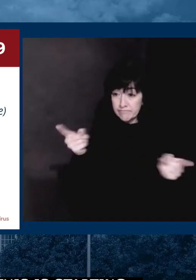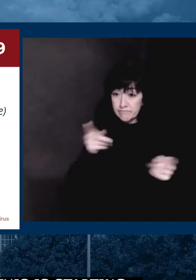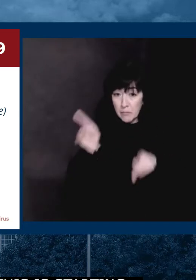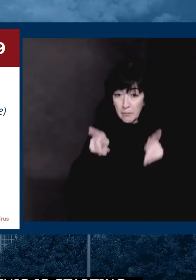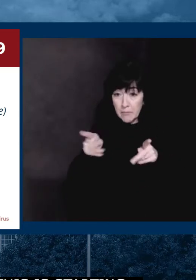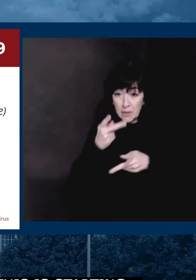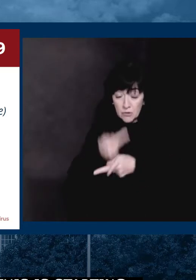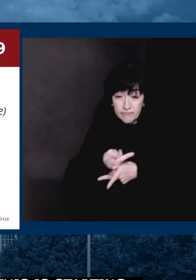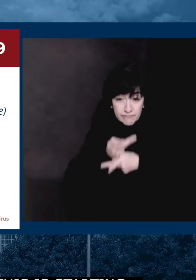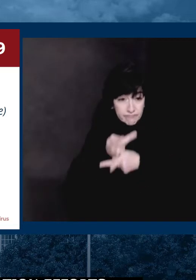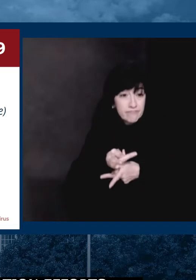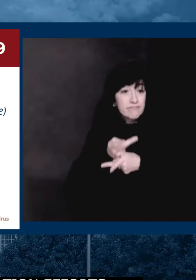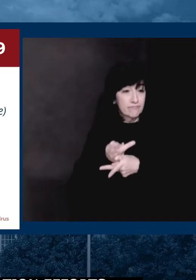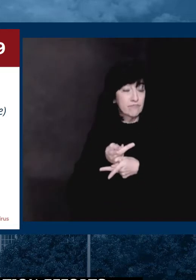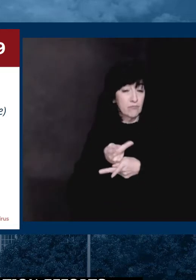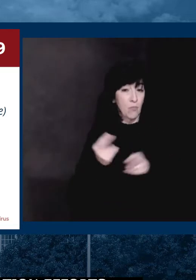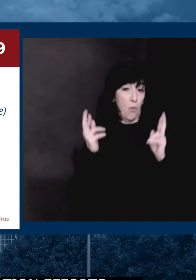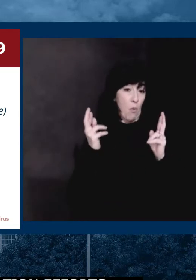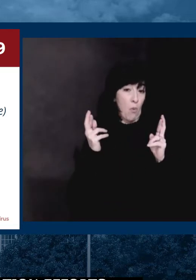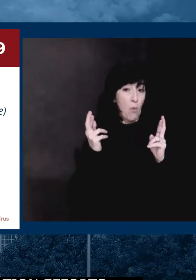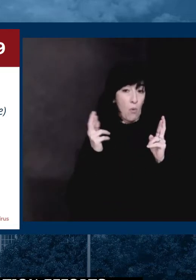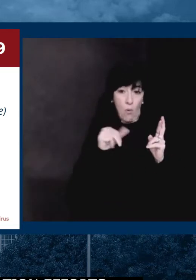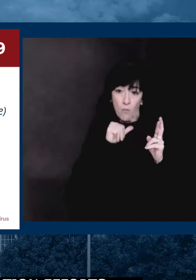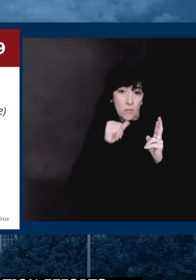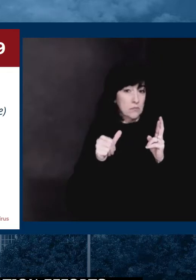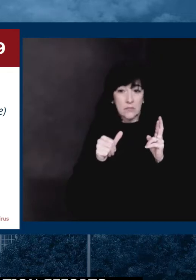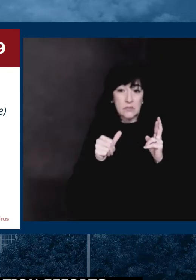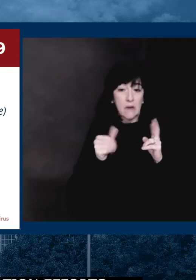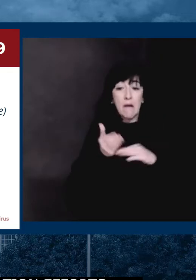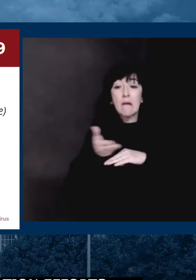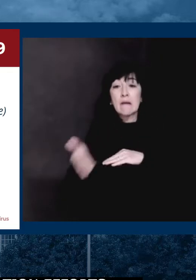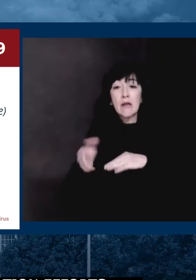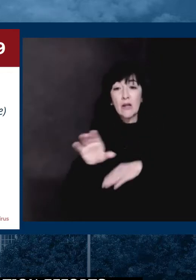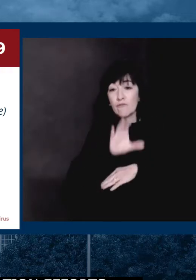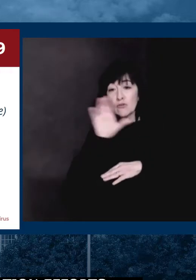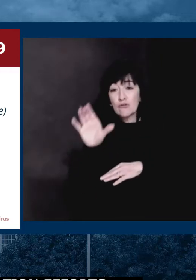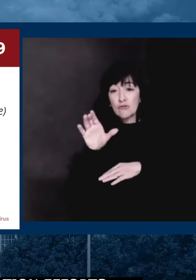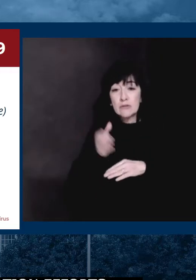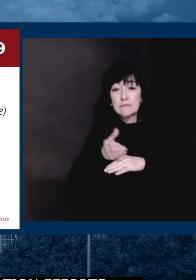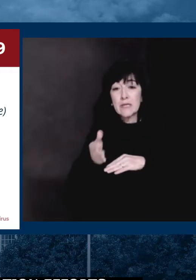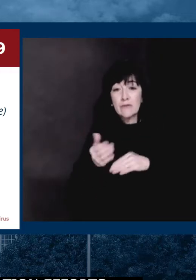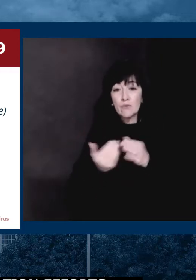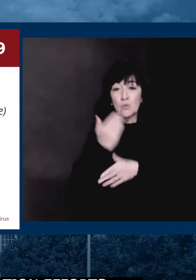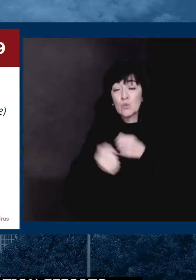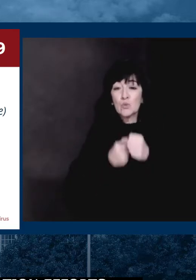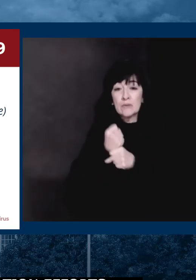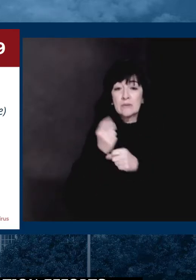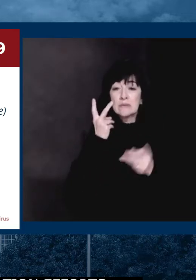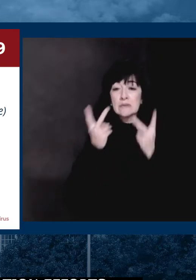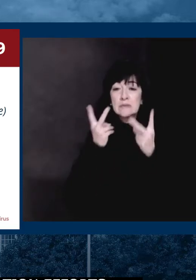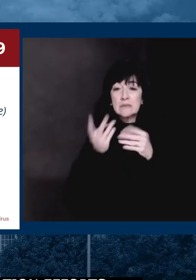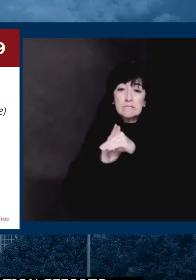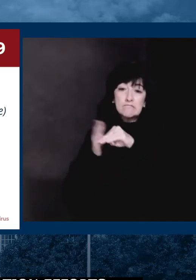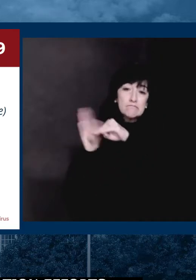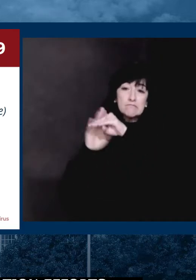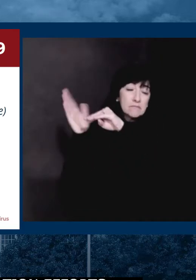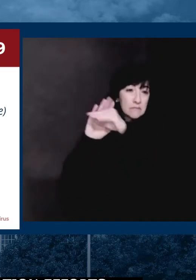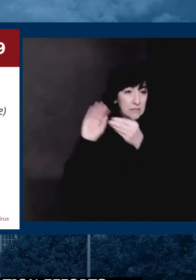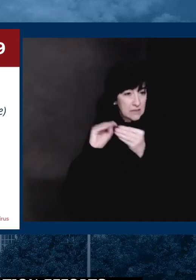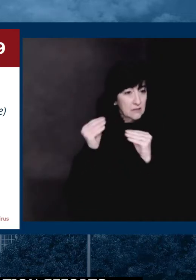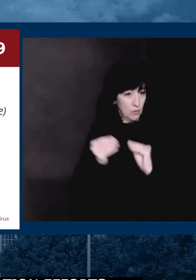up and keep that new cases per day, which is now over